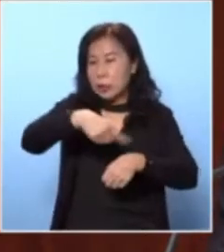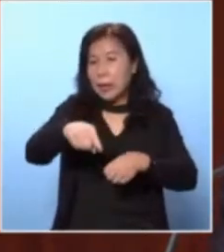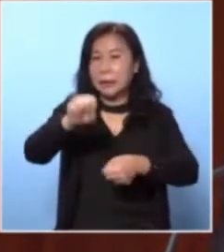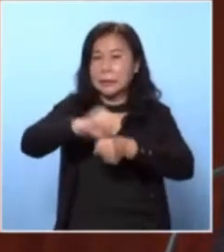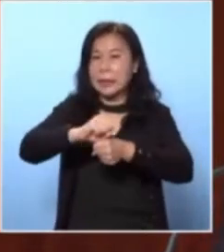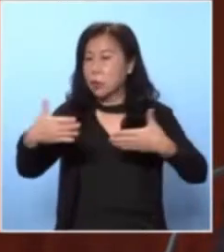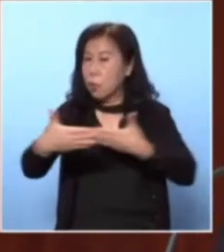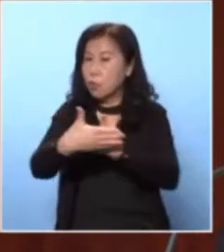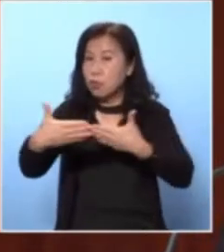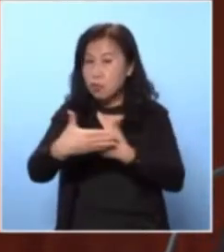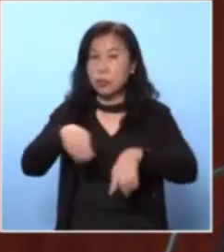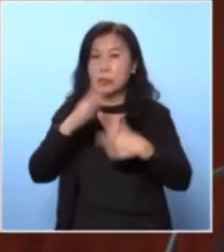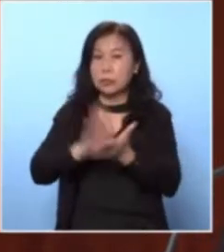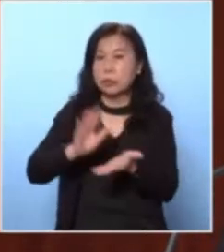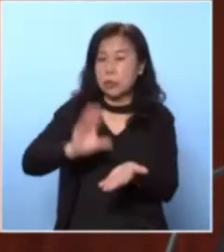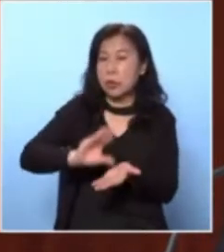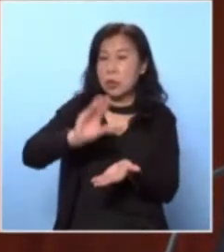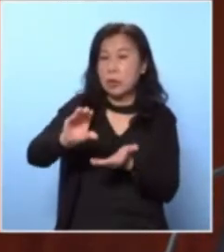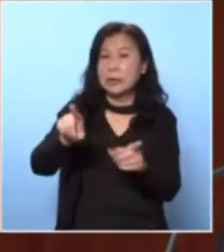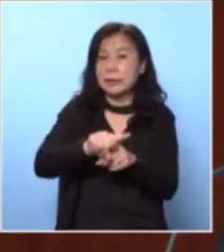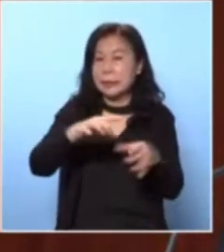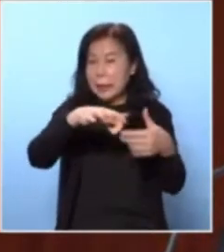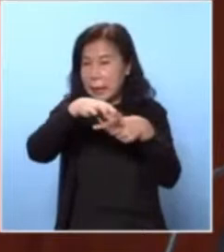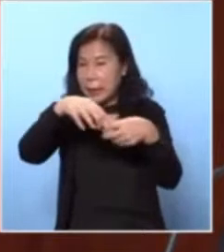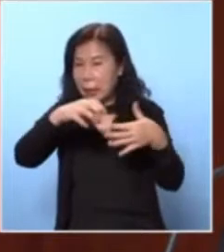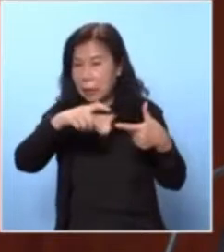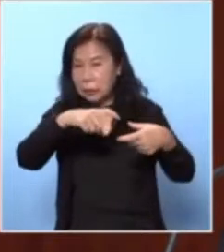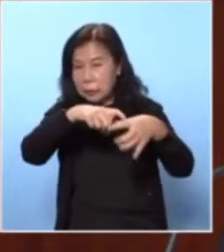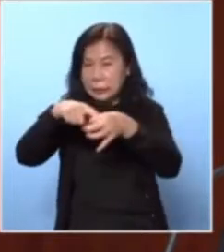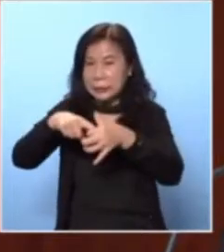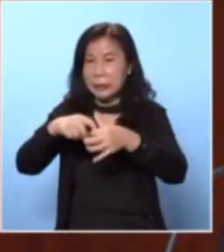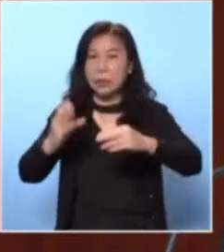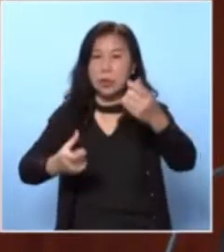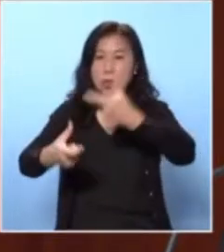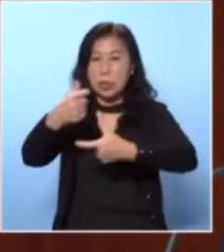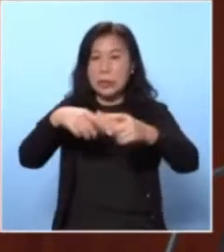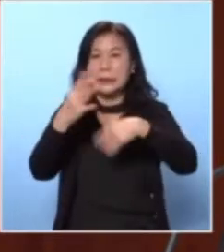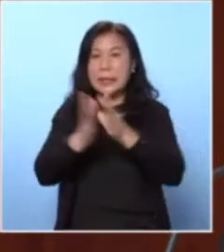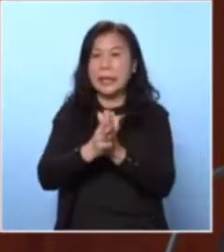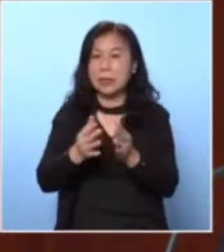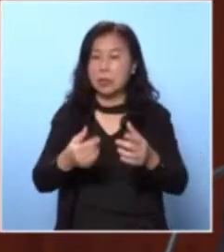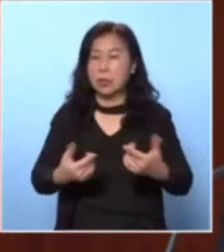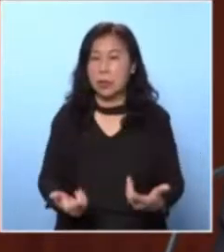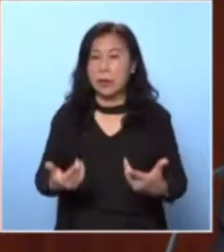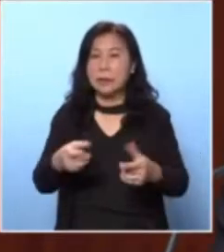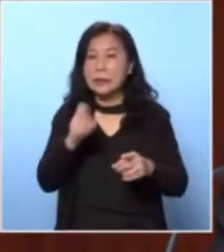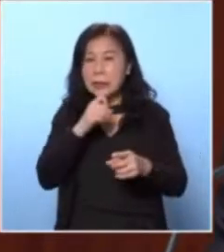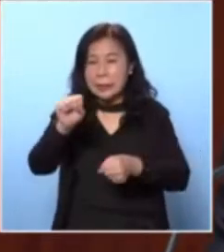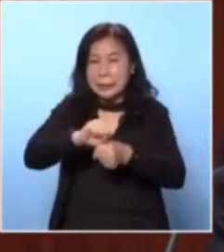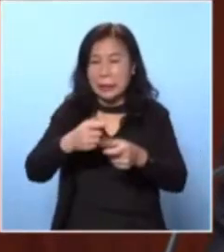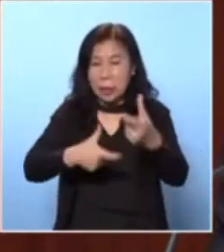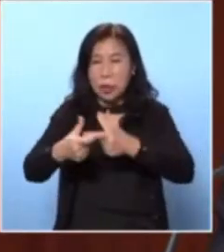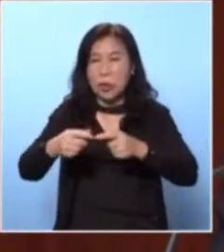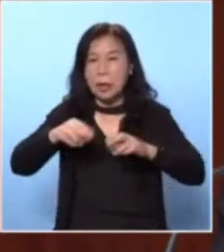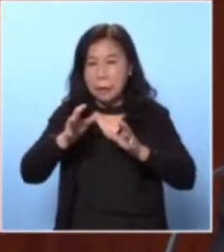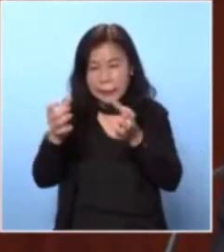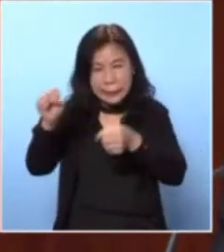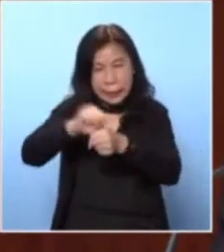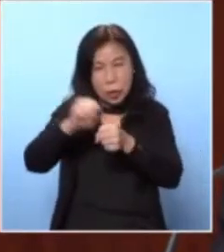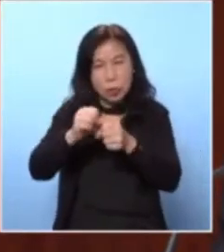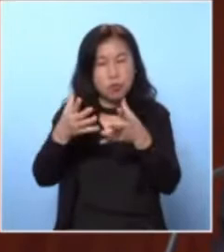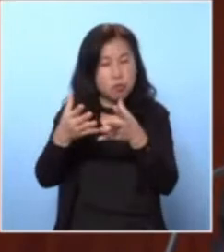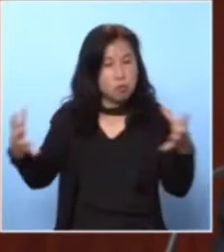economy and drive growth through infrastructural creation, moving ahead with land and transport development projects to expand Hong